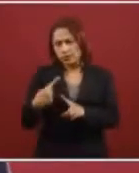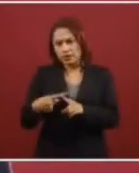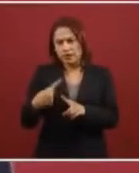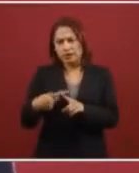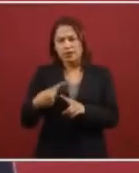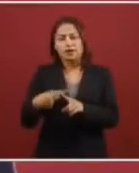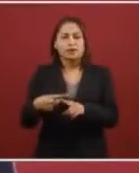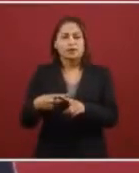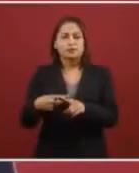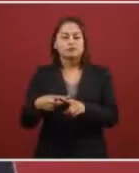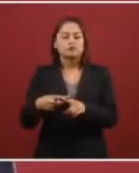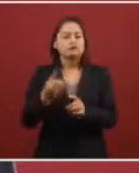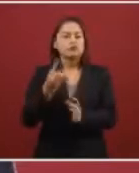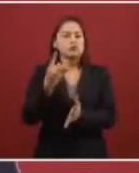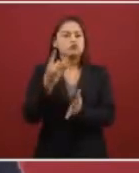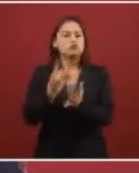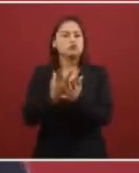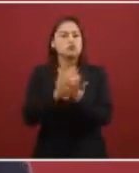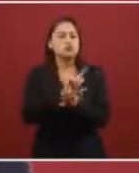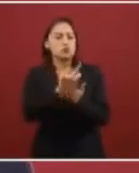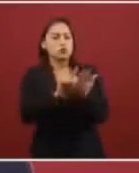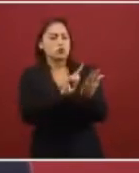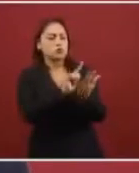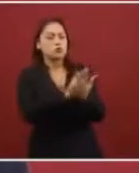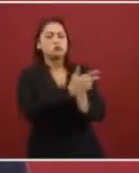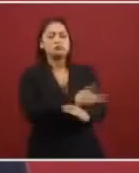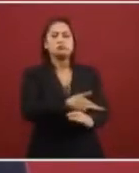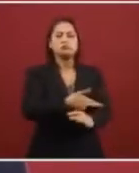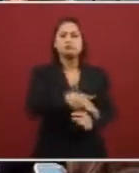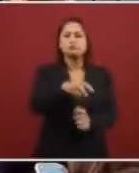cambios, reformas. These are not changes or reforms